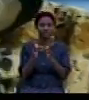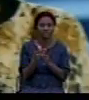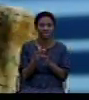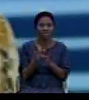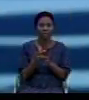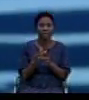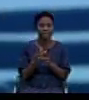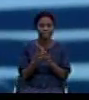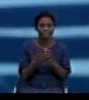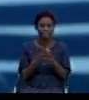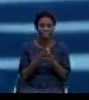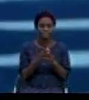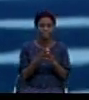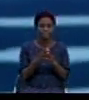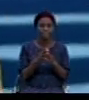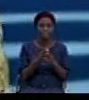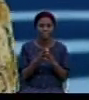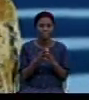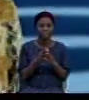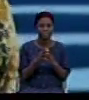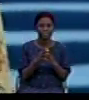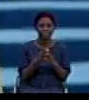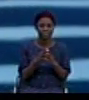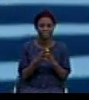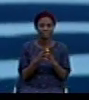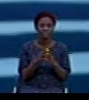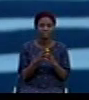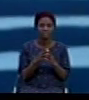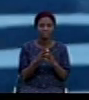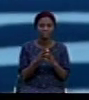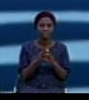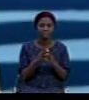I'm Ogunobi Eniola from Goodness District.